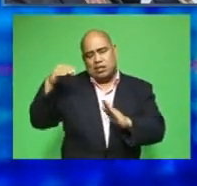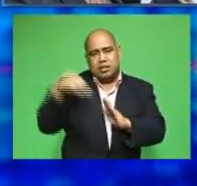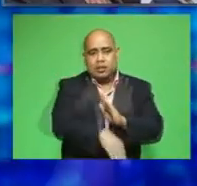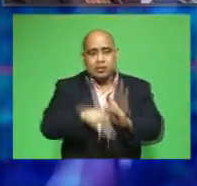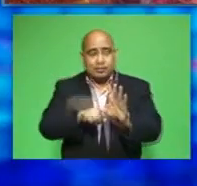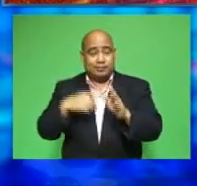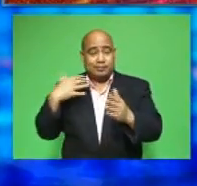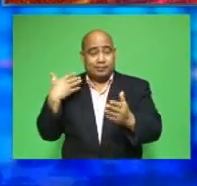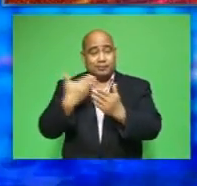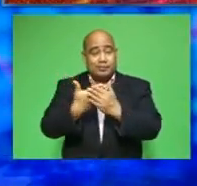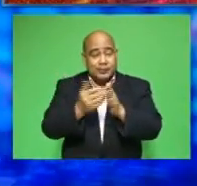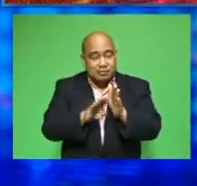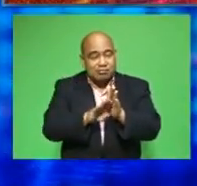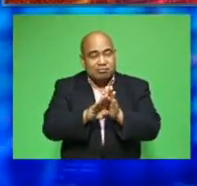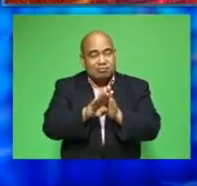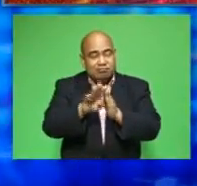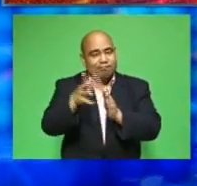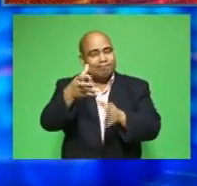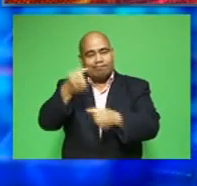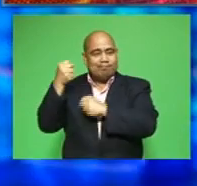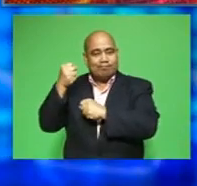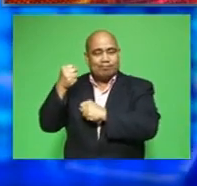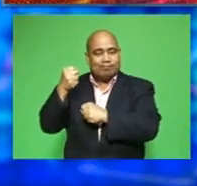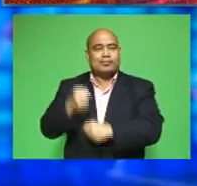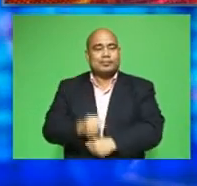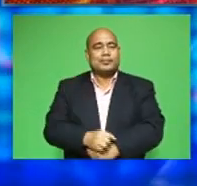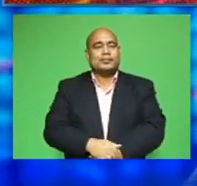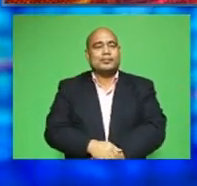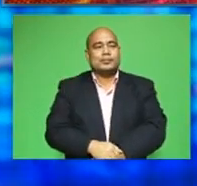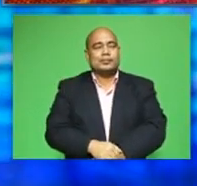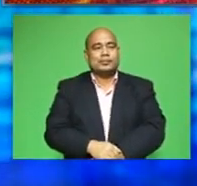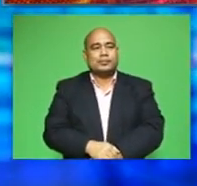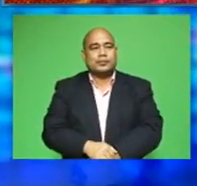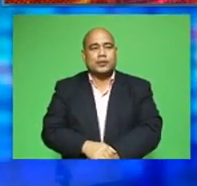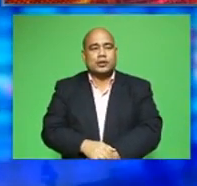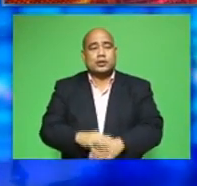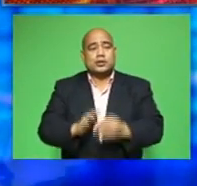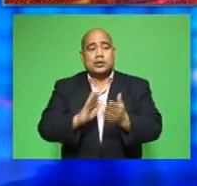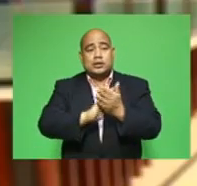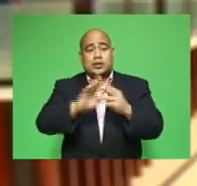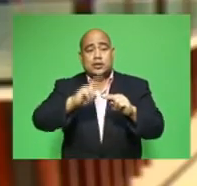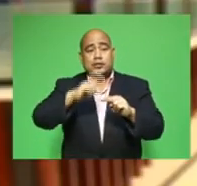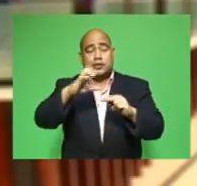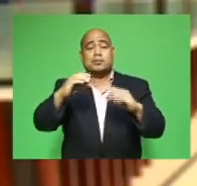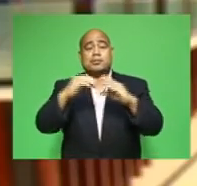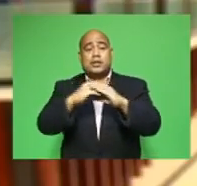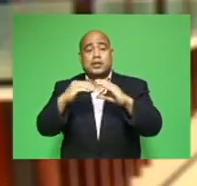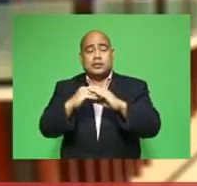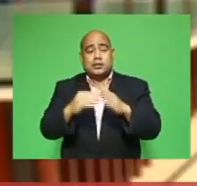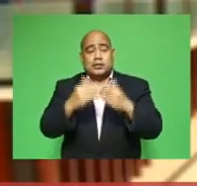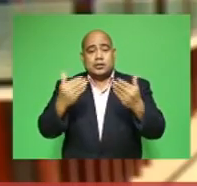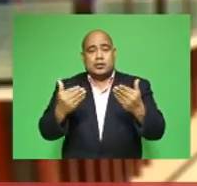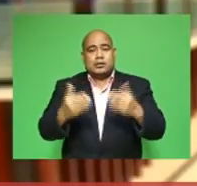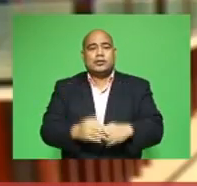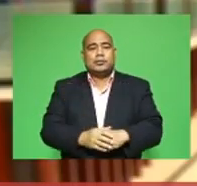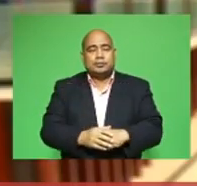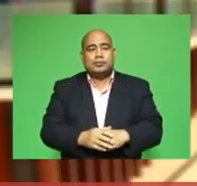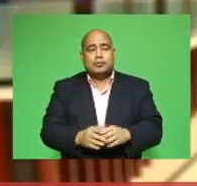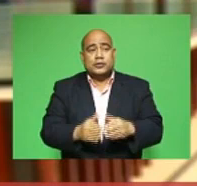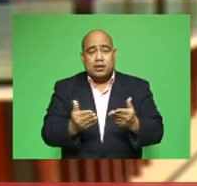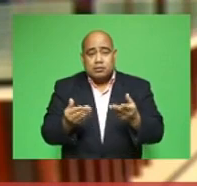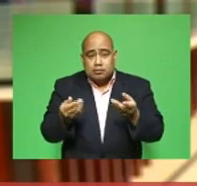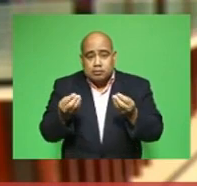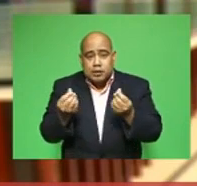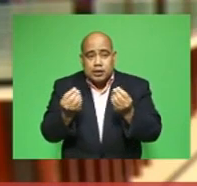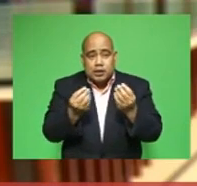anytime soon. We now join Gary from HFC Bank with the latest from the money markets. Looking at the latest in the currency market, Australian